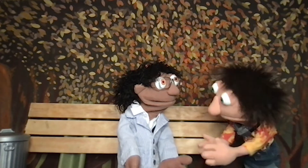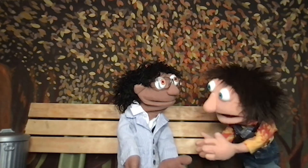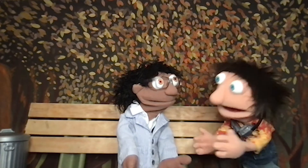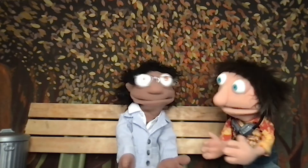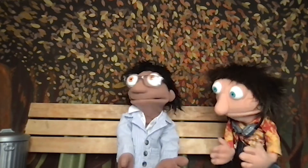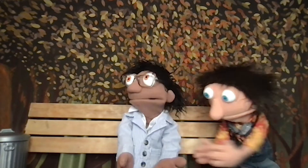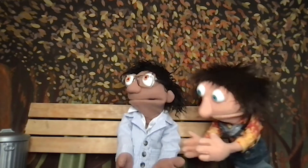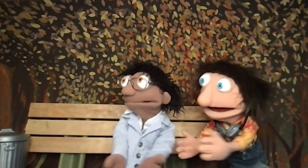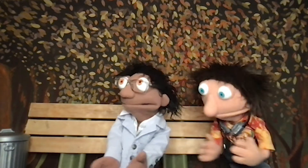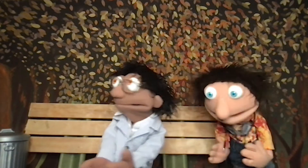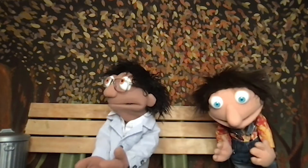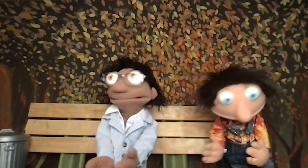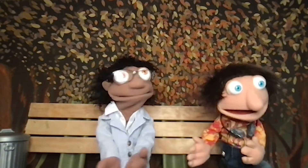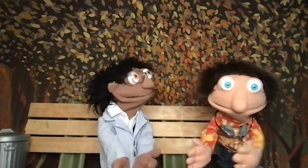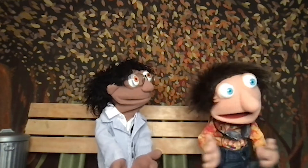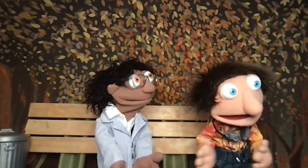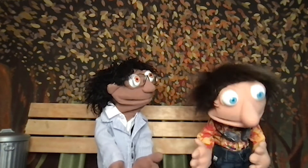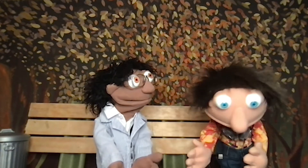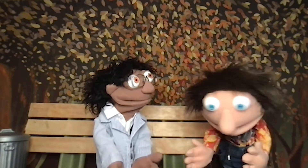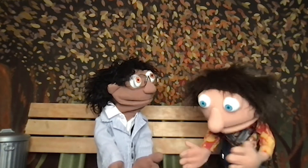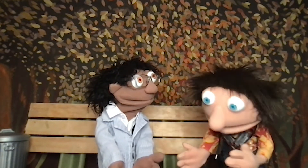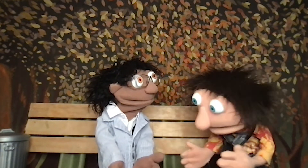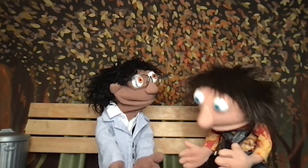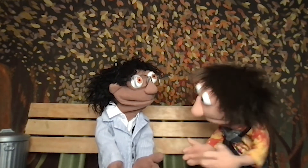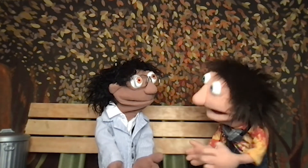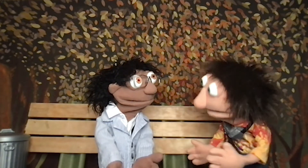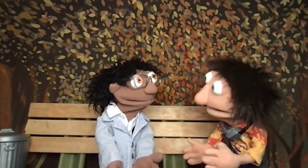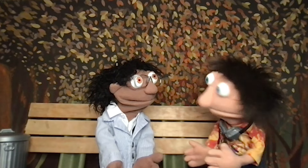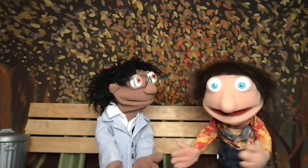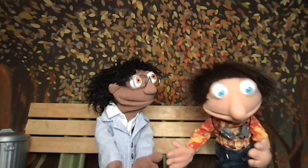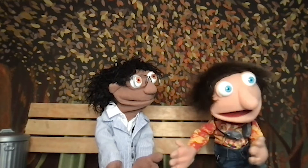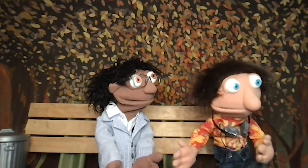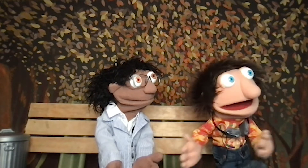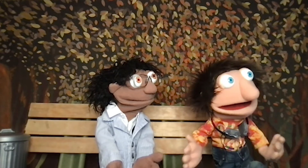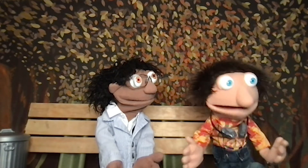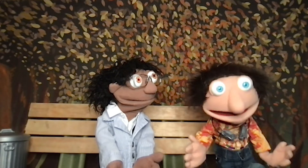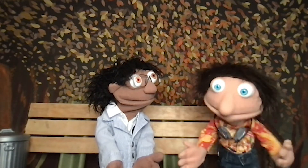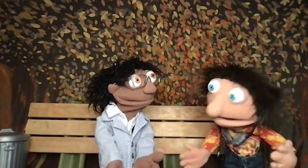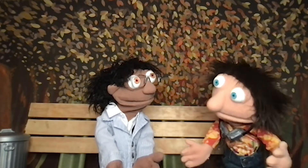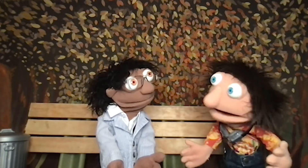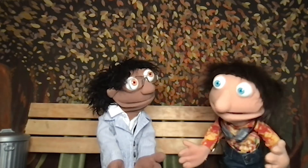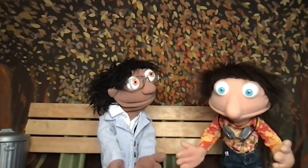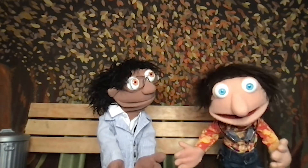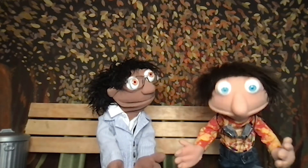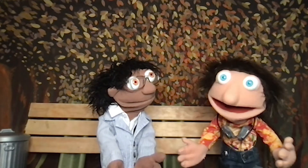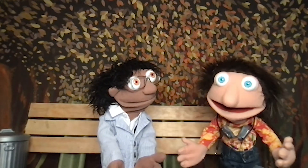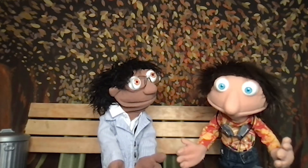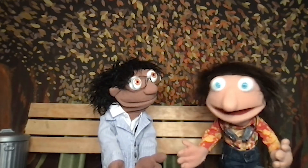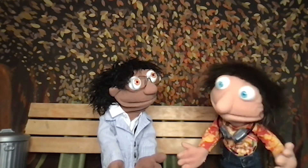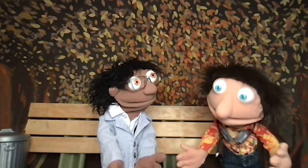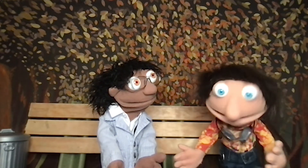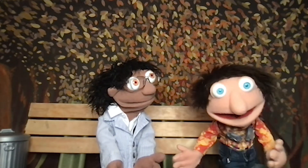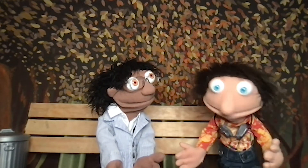Move over. So, at the zoo, the animals are separated from each other for the most part, right? They're also separated from their families